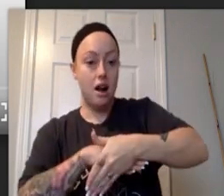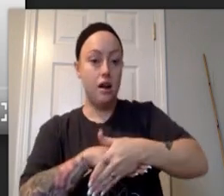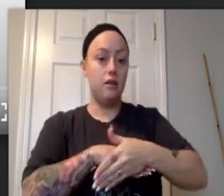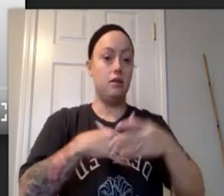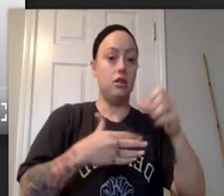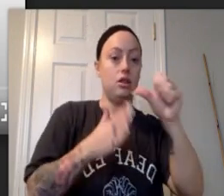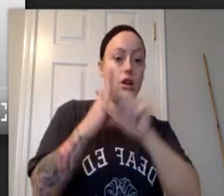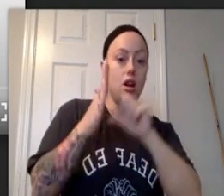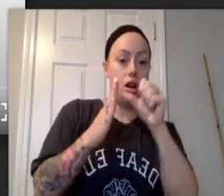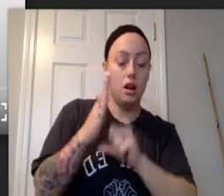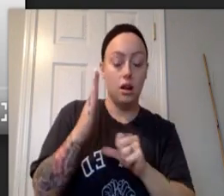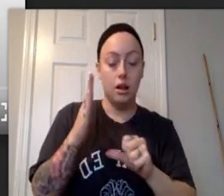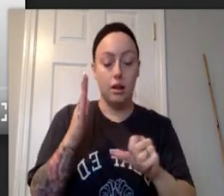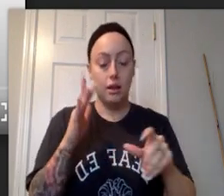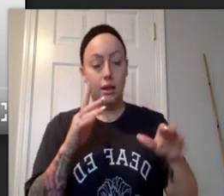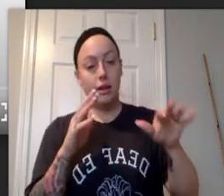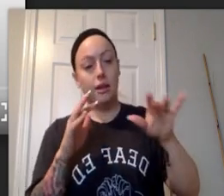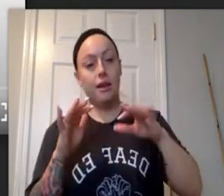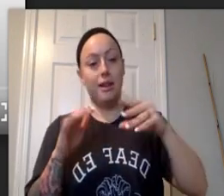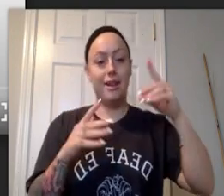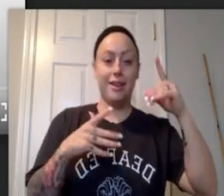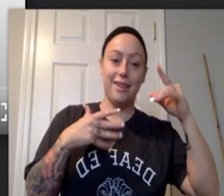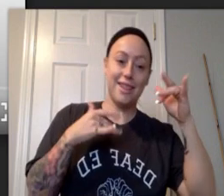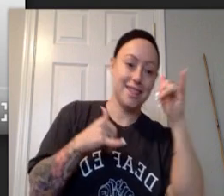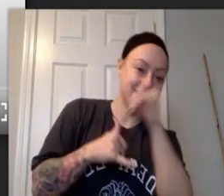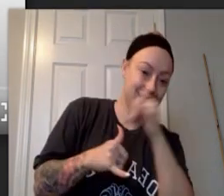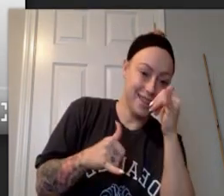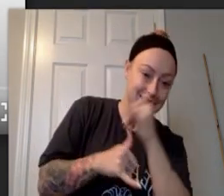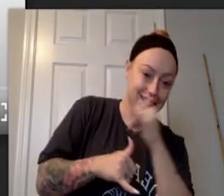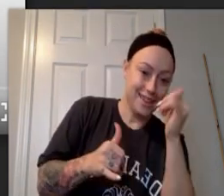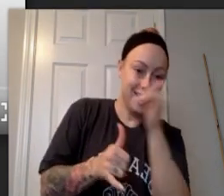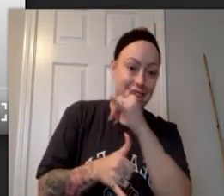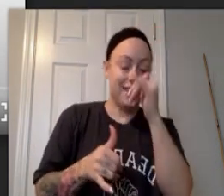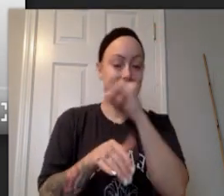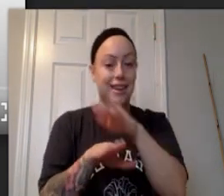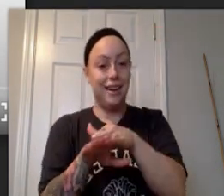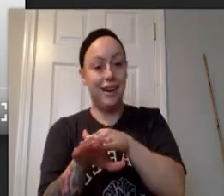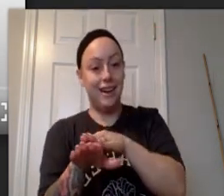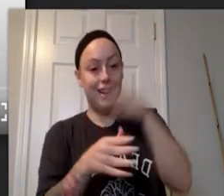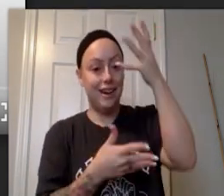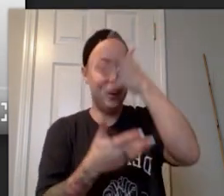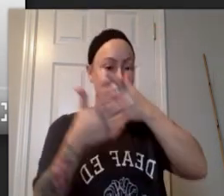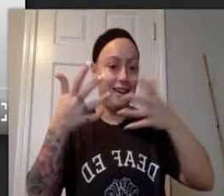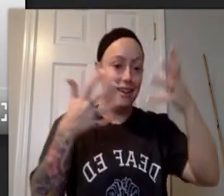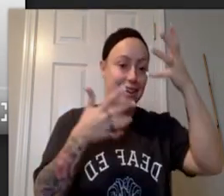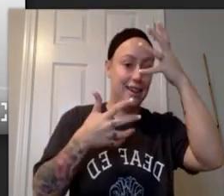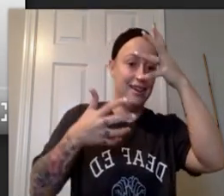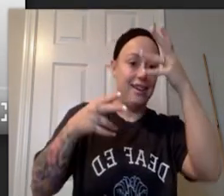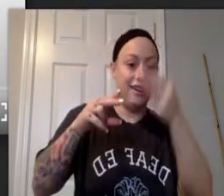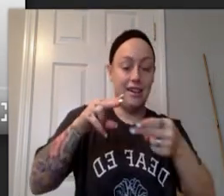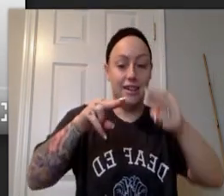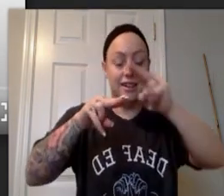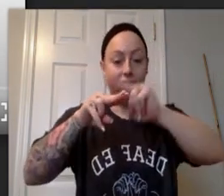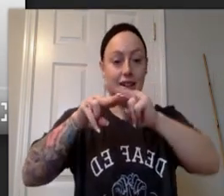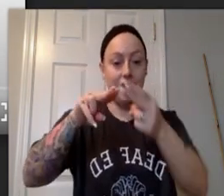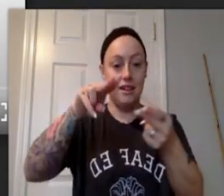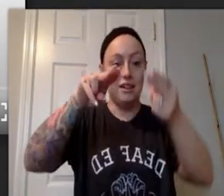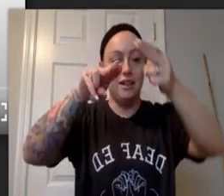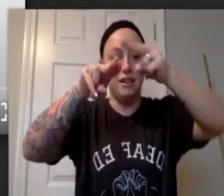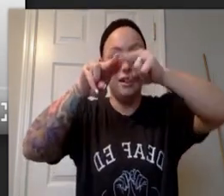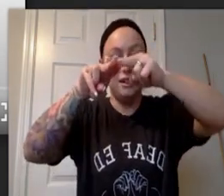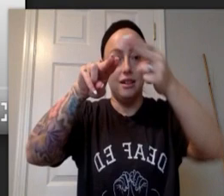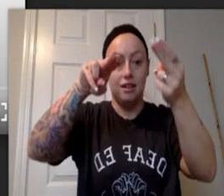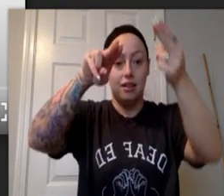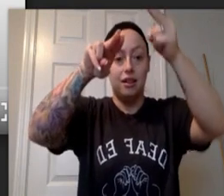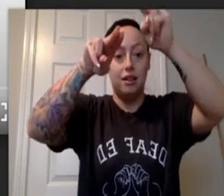they're moving kind of slow, their brains are a little foggy. The more we add on top of that, the